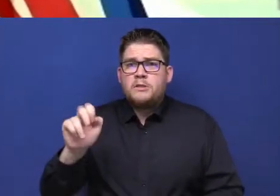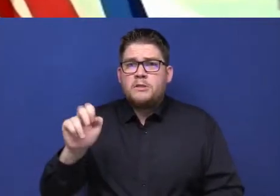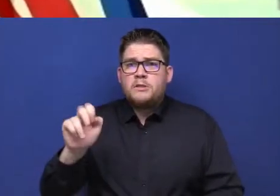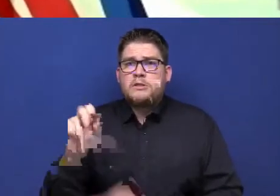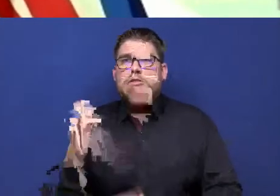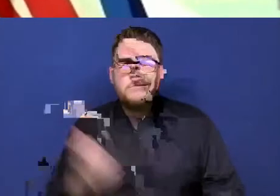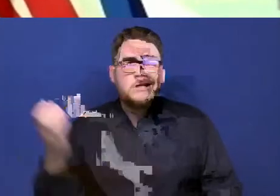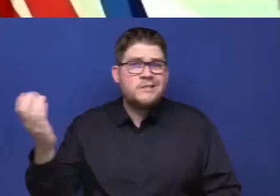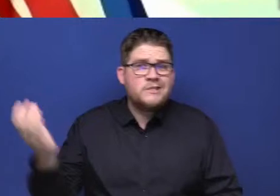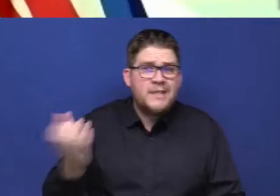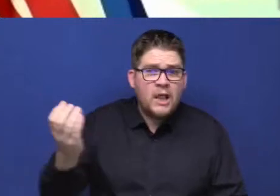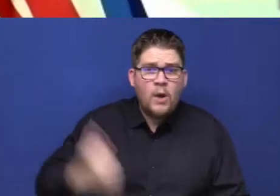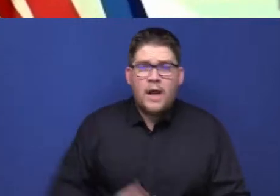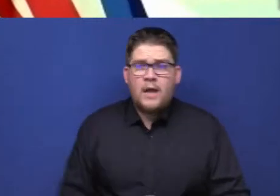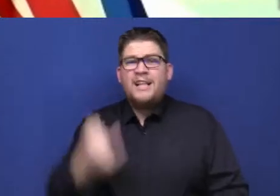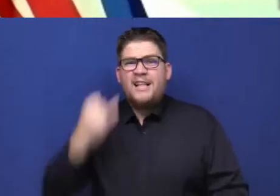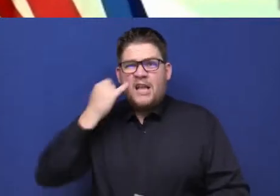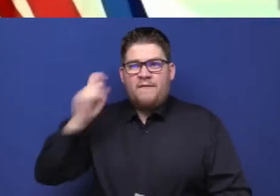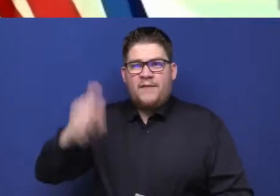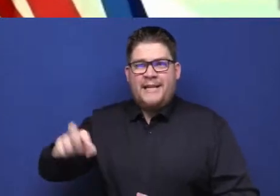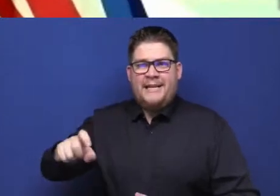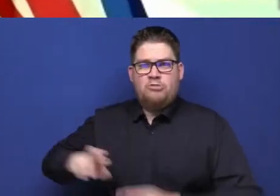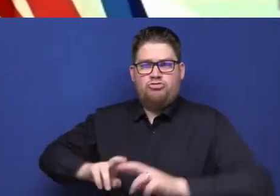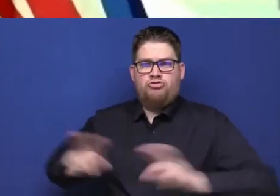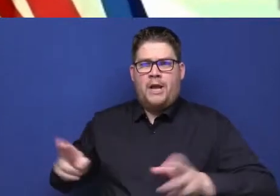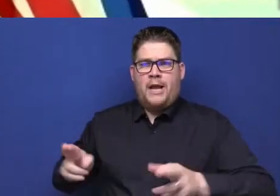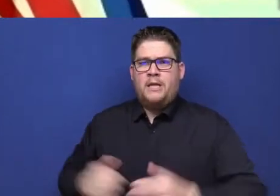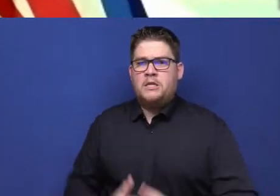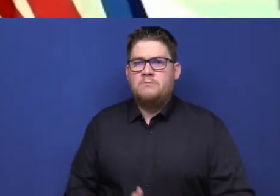that has not been an evacuation order at this point. But